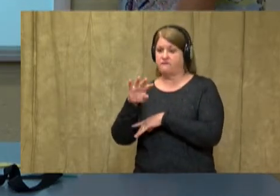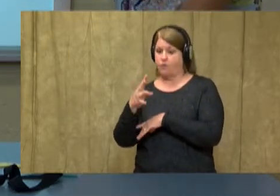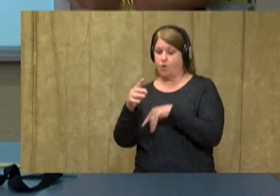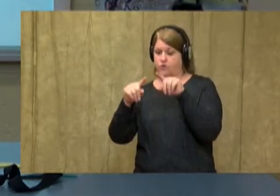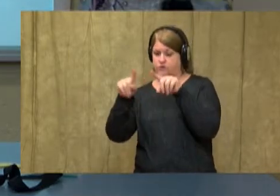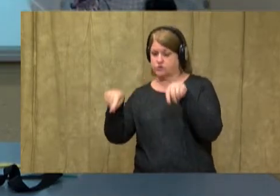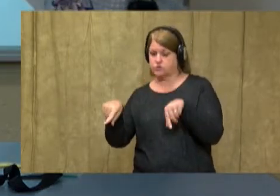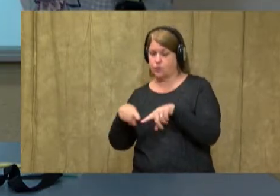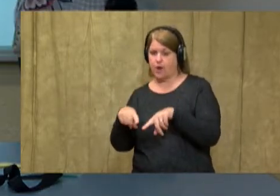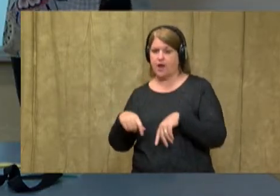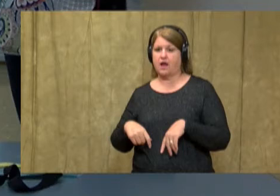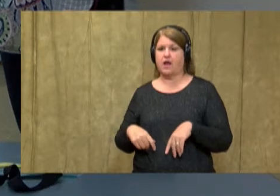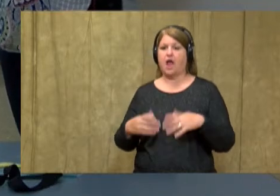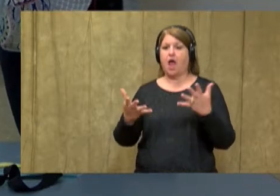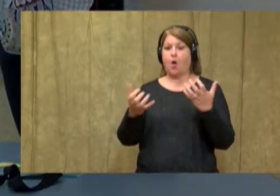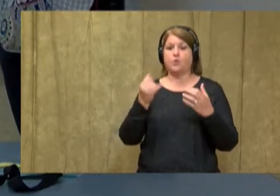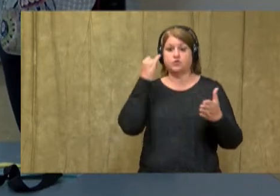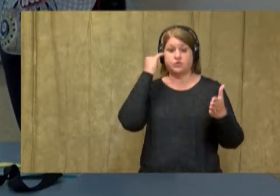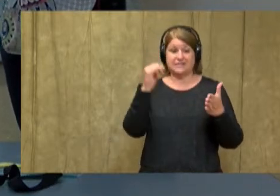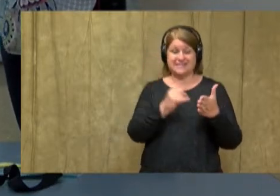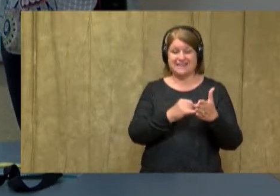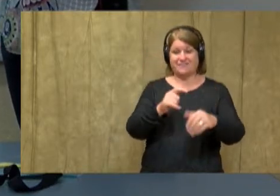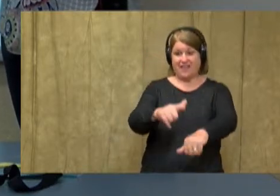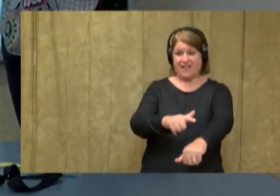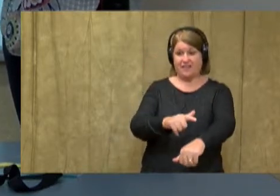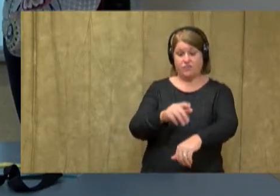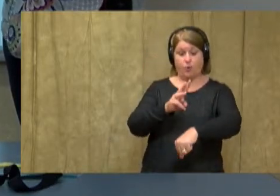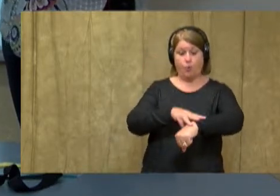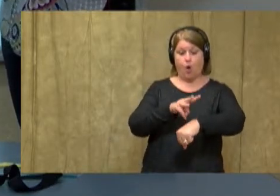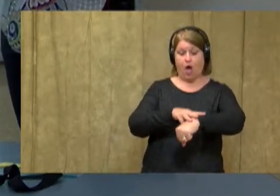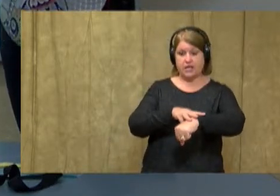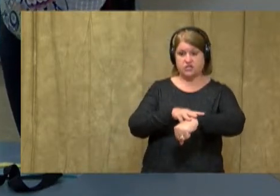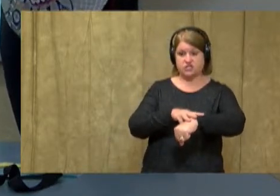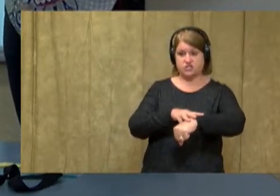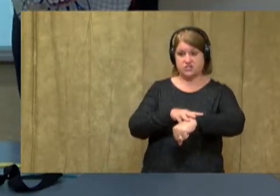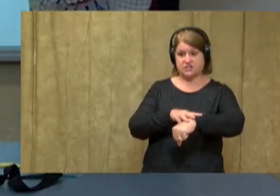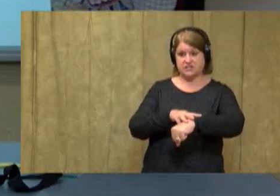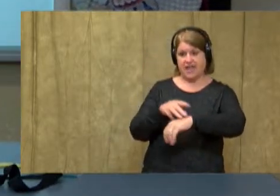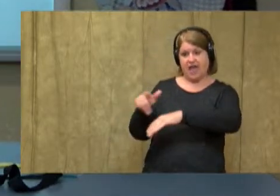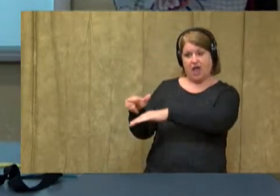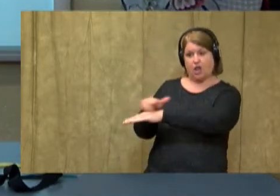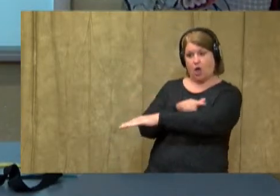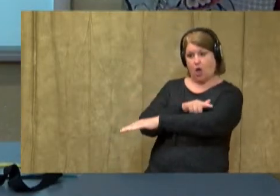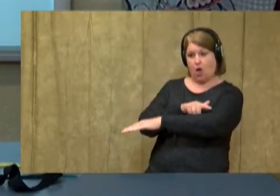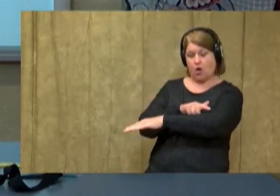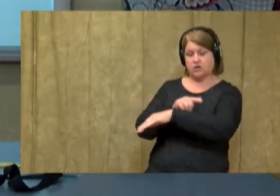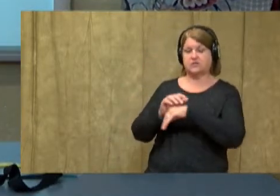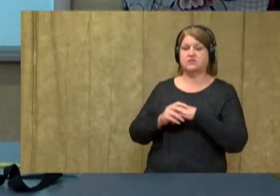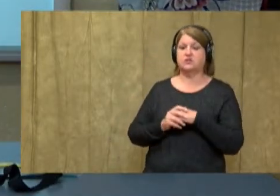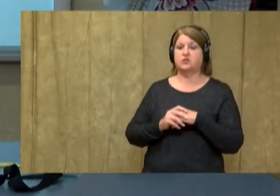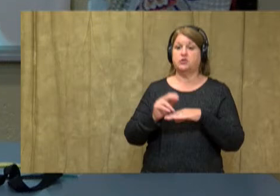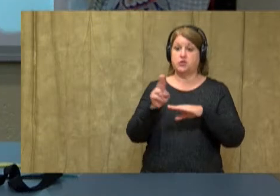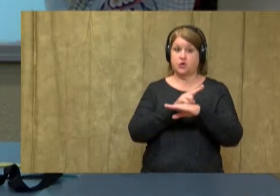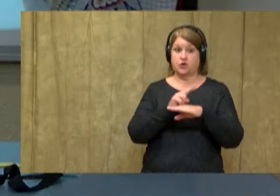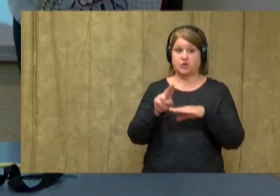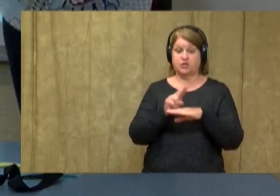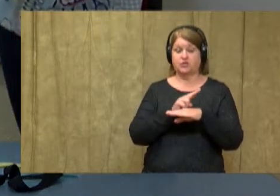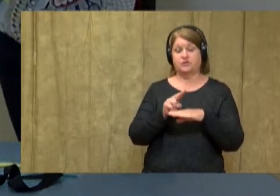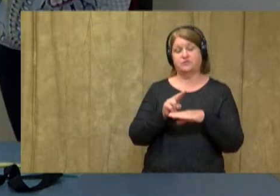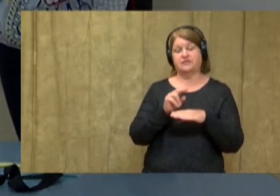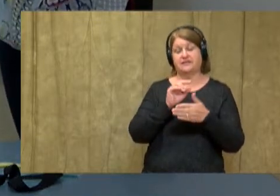All right, I want you to identify the length of this watch. You're going to do it with squares and